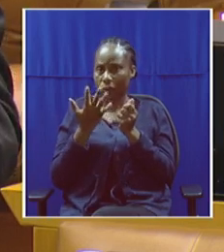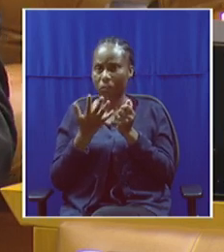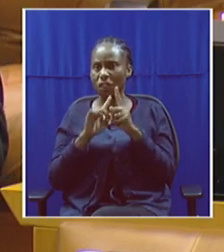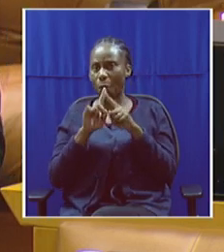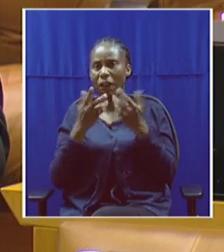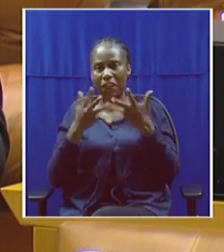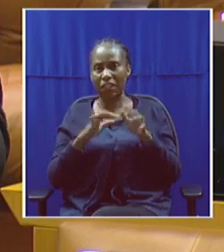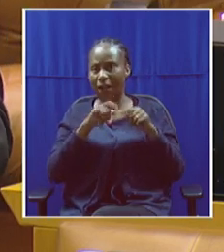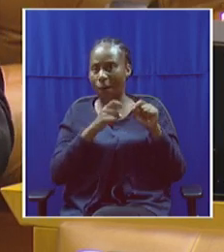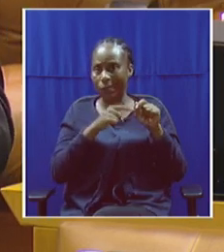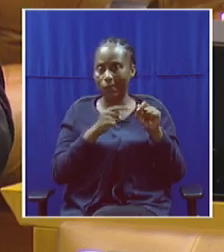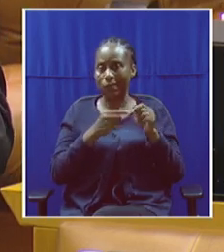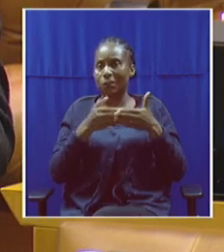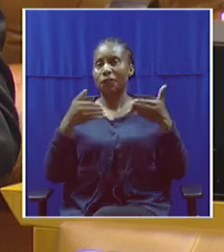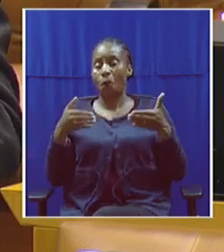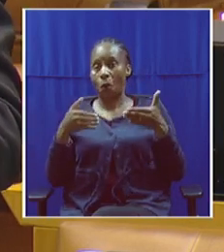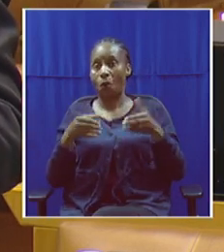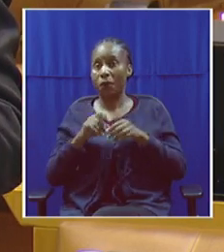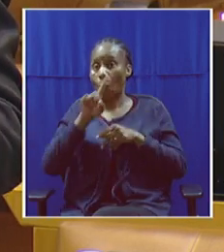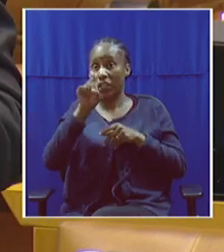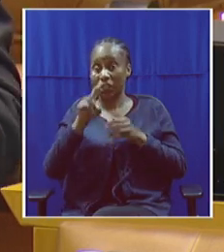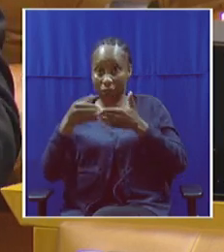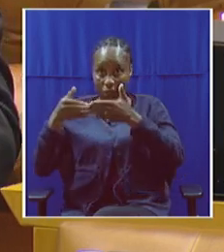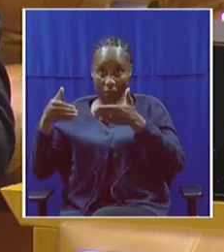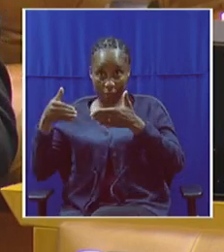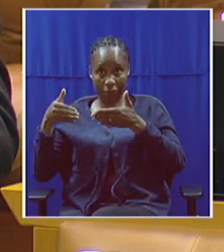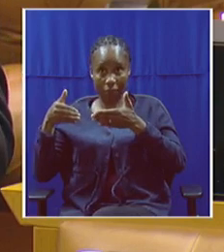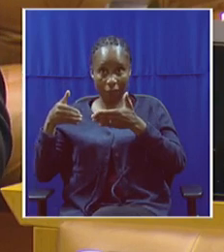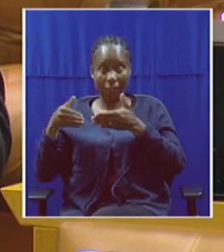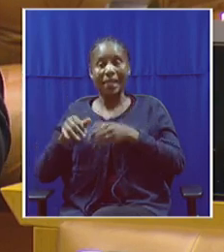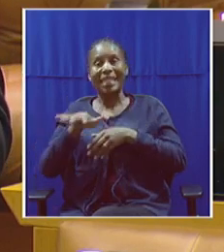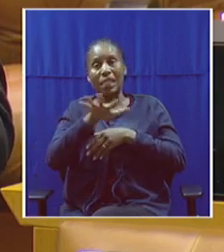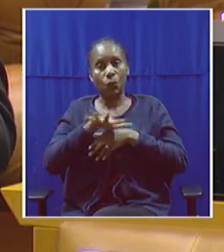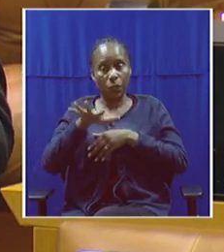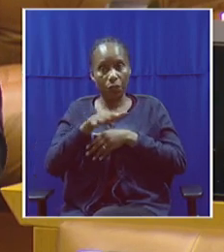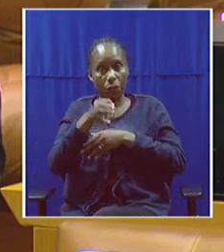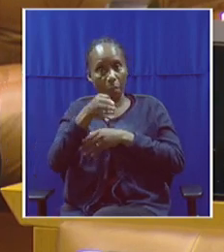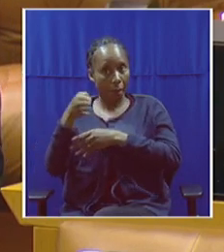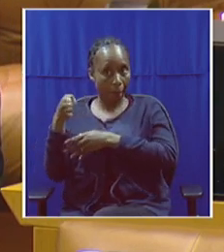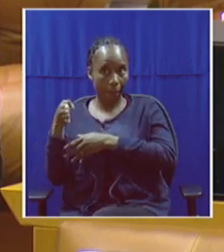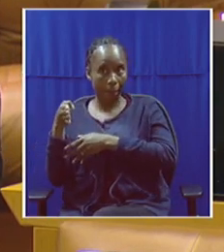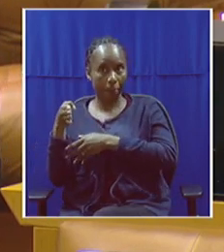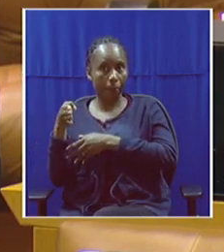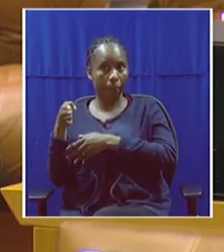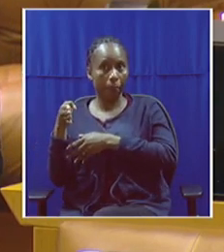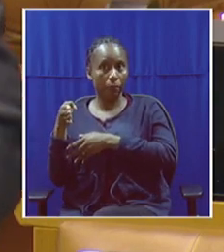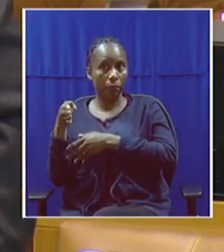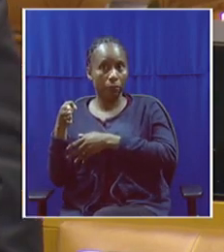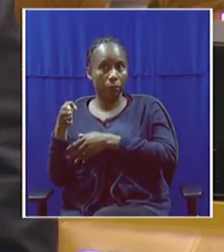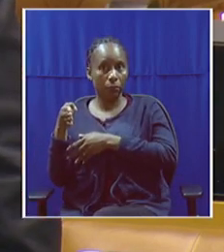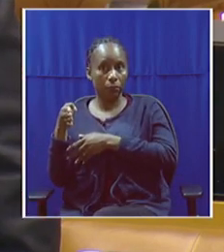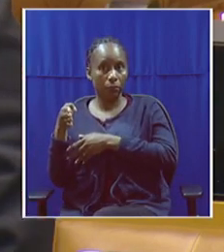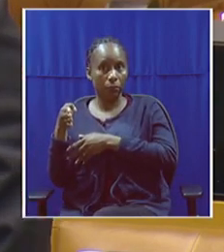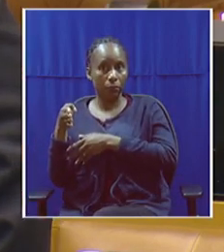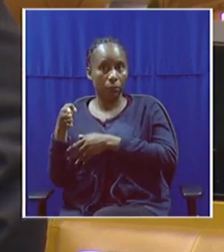previous questions but situations where it is inevitable because perhaps the